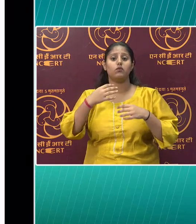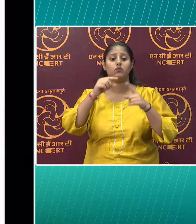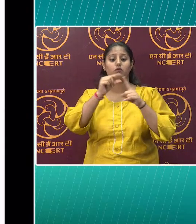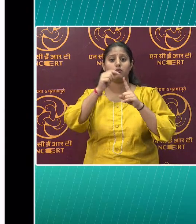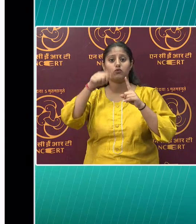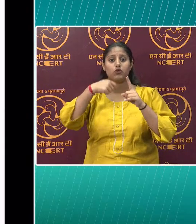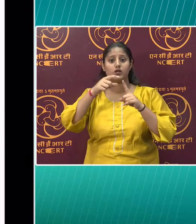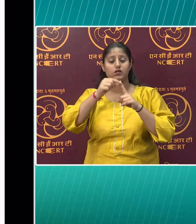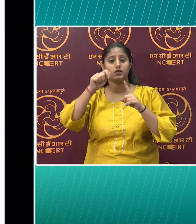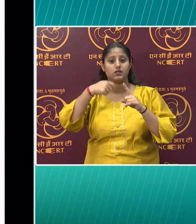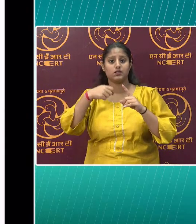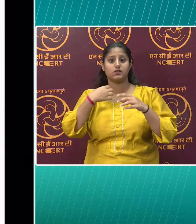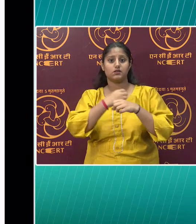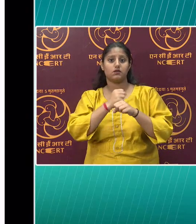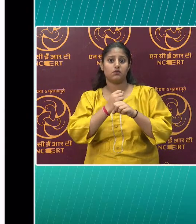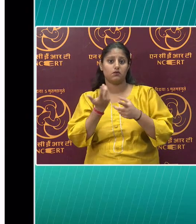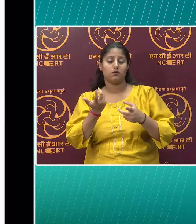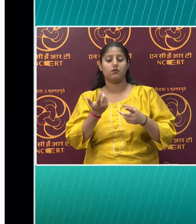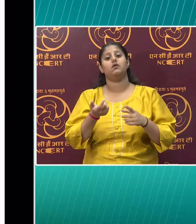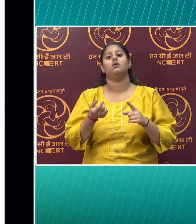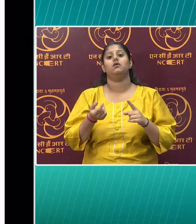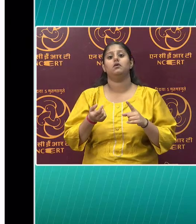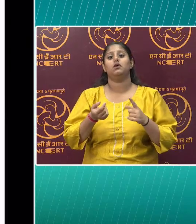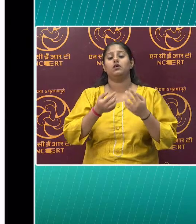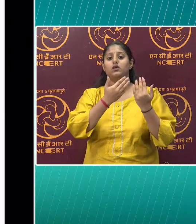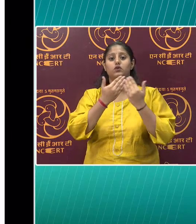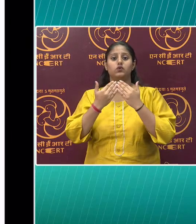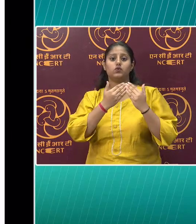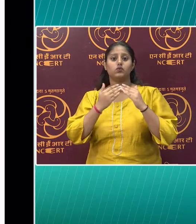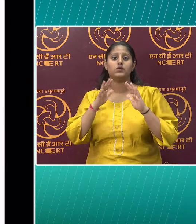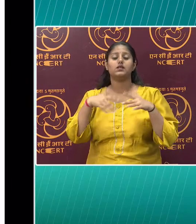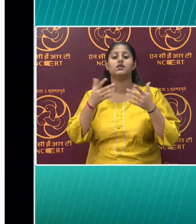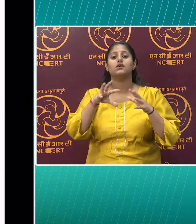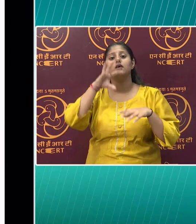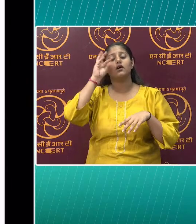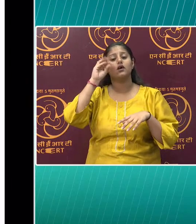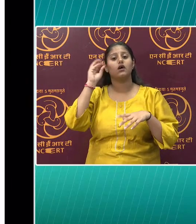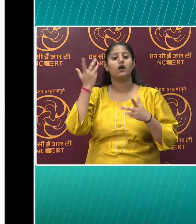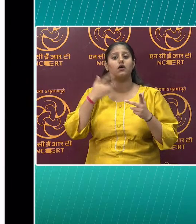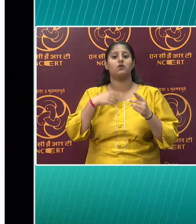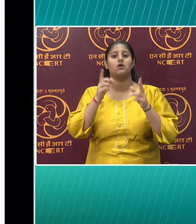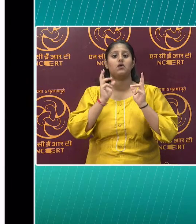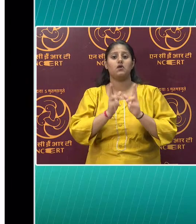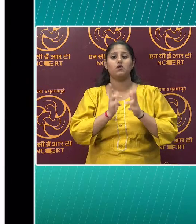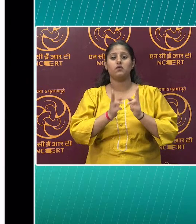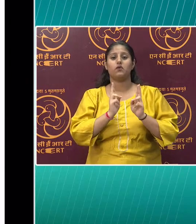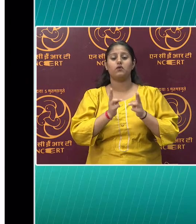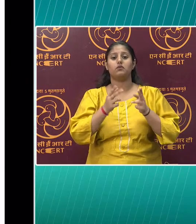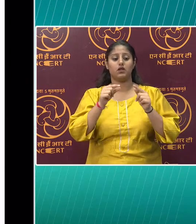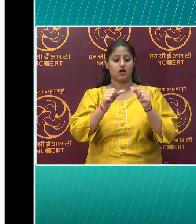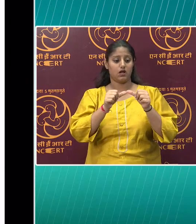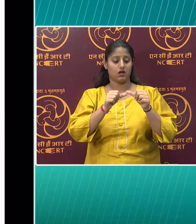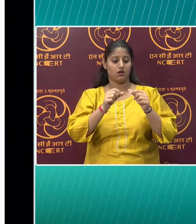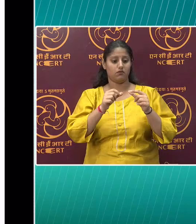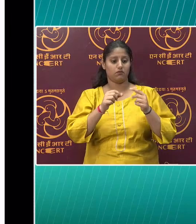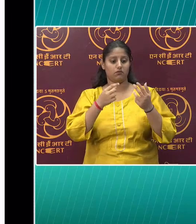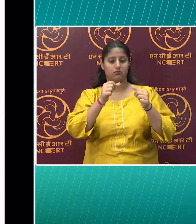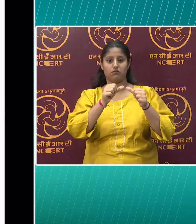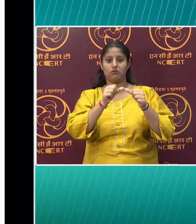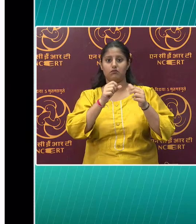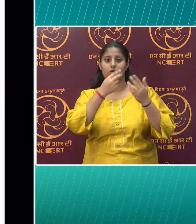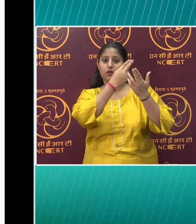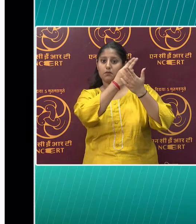project to suit their requirements in terms of teaching their students about the local art and crafts. But Chhattisgarh